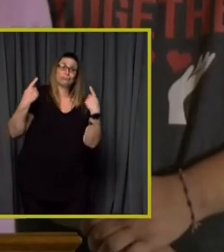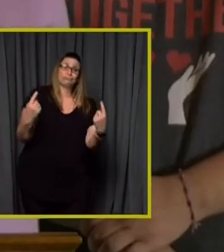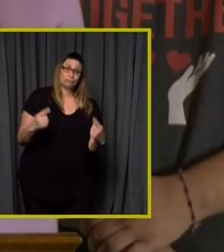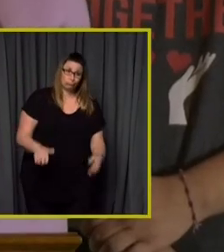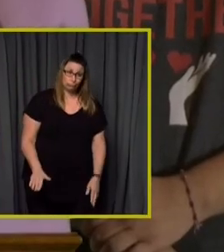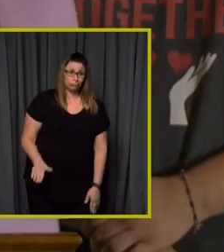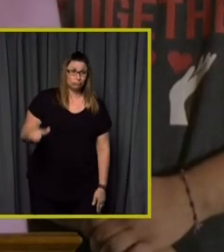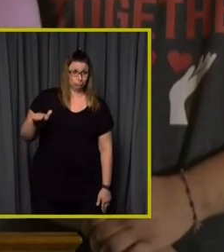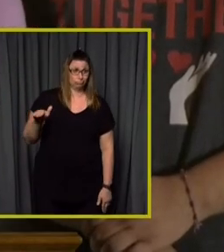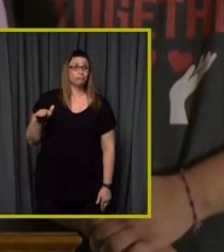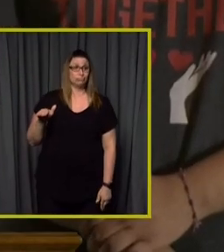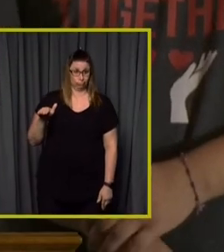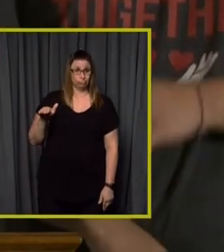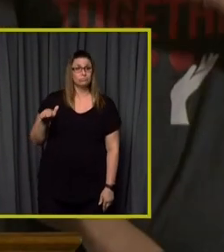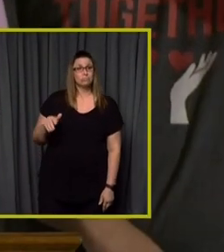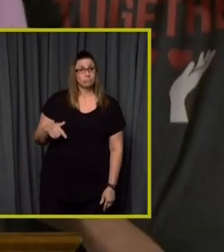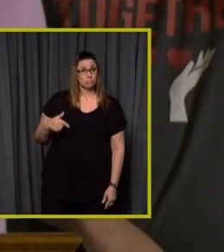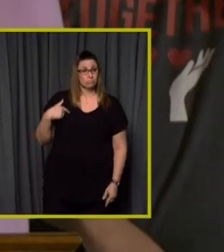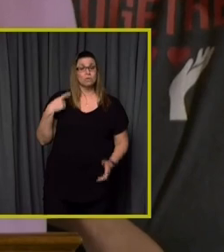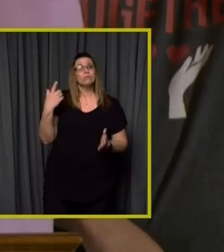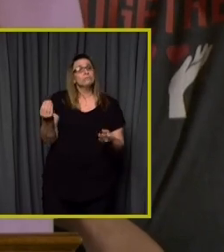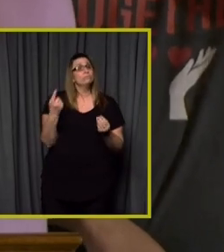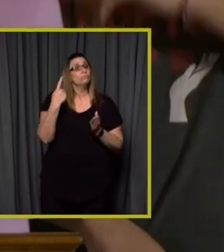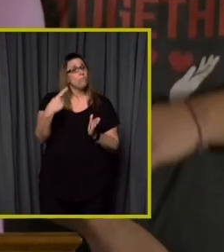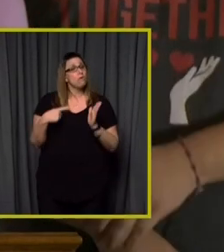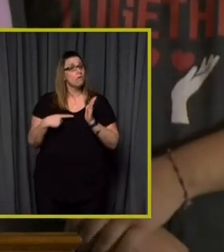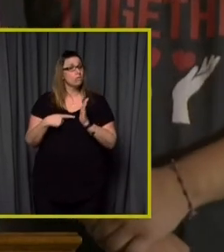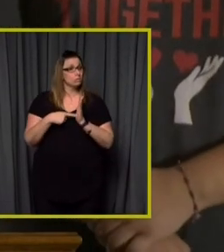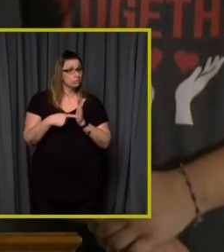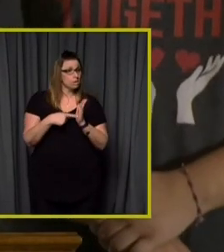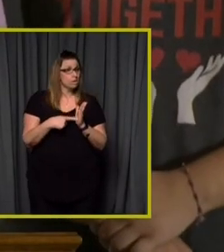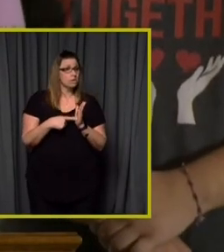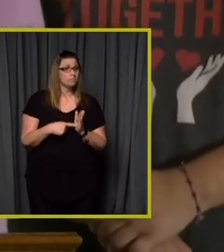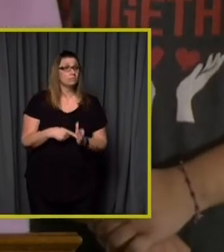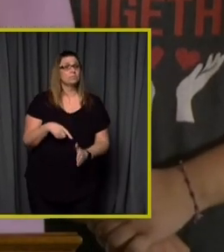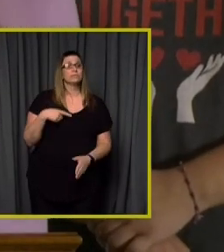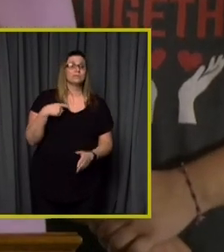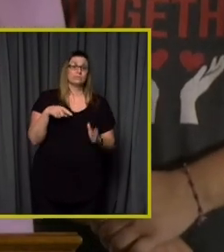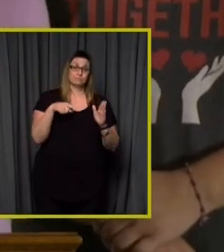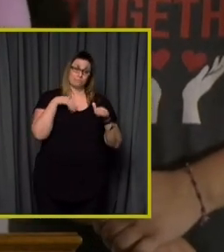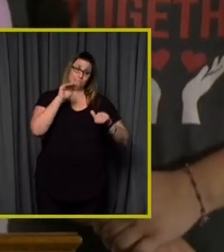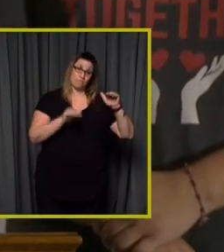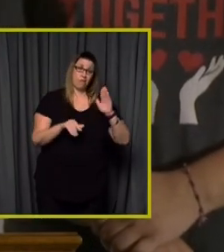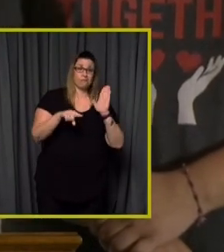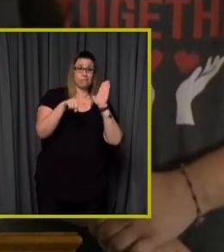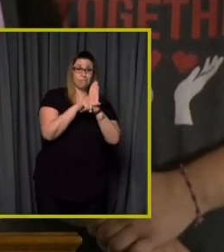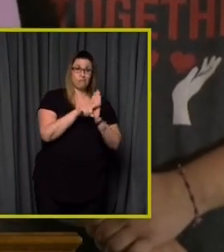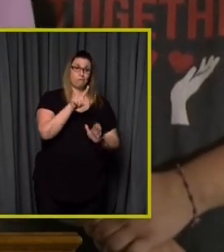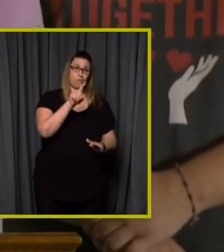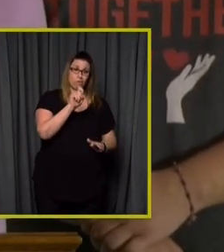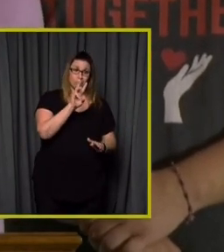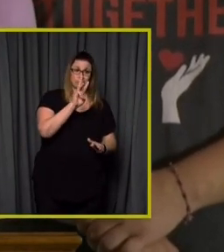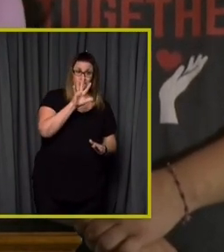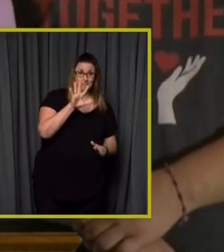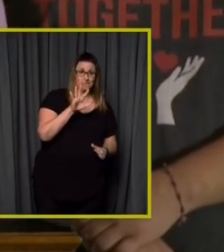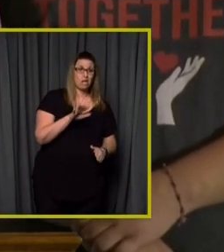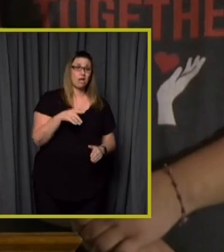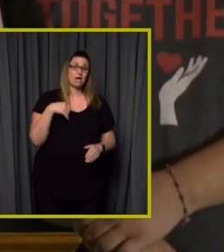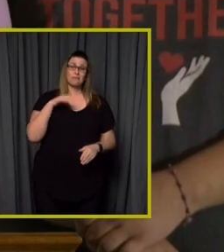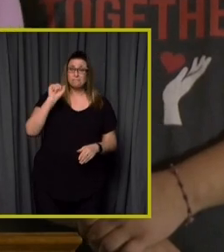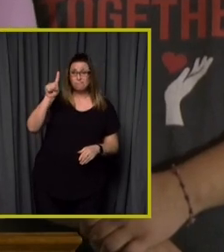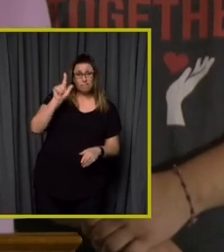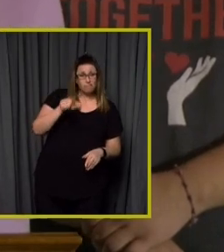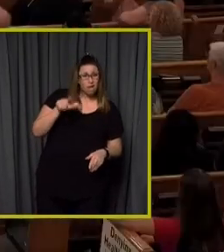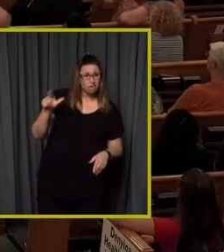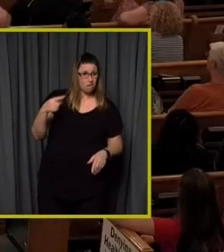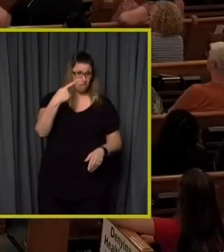We were short $160 for the rent one month. We asked the landlord for extension for 3 days, and the next thing we know, we